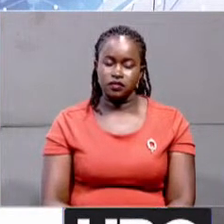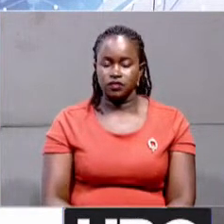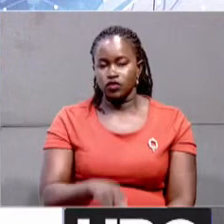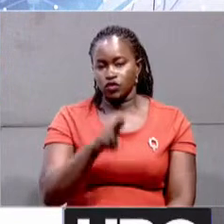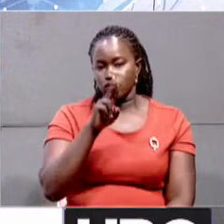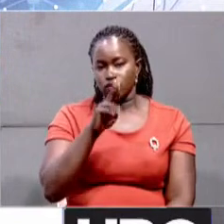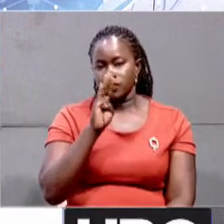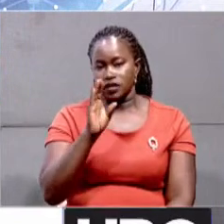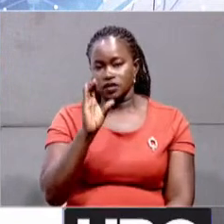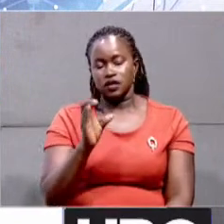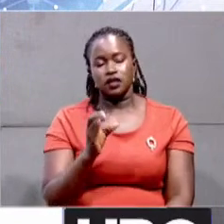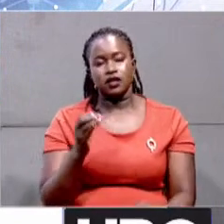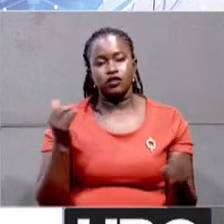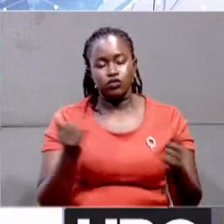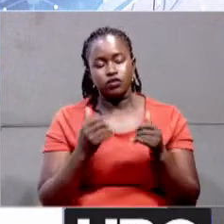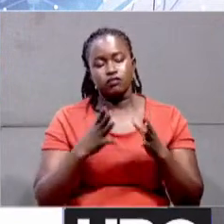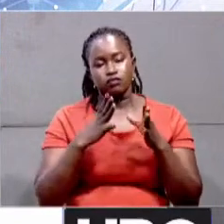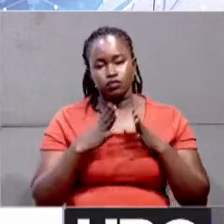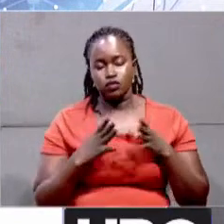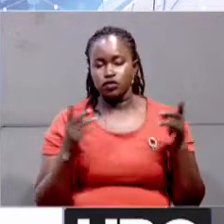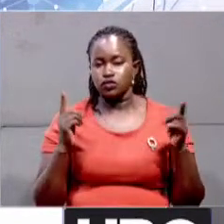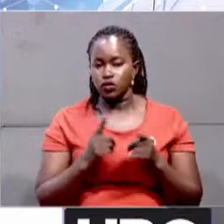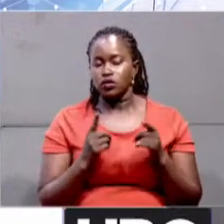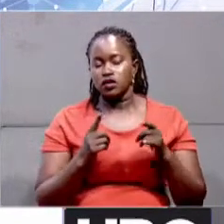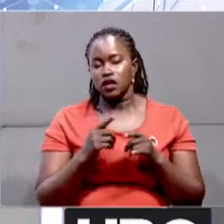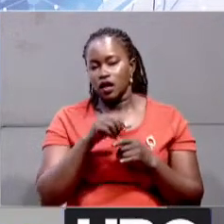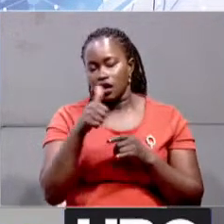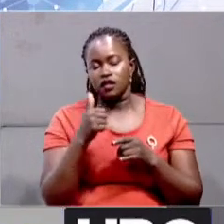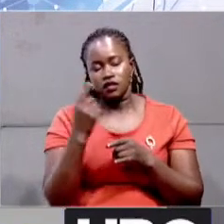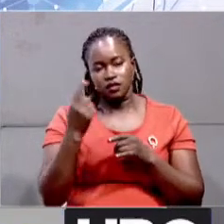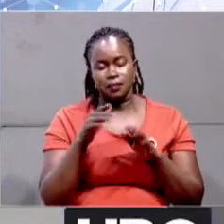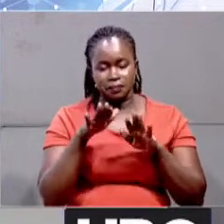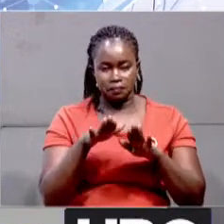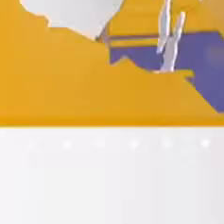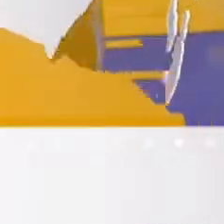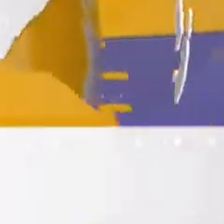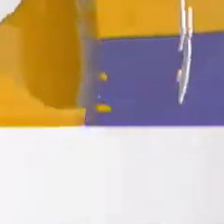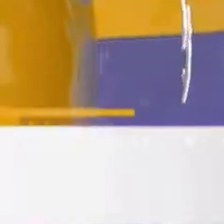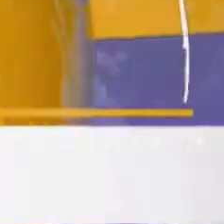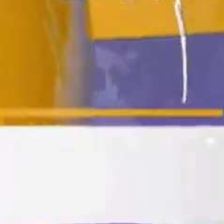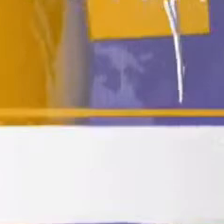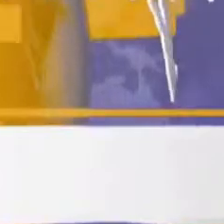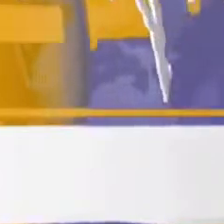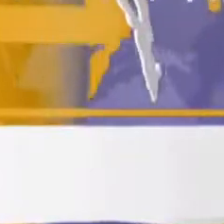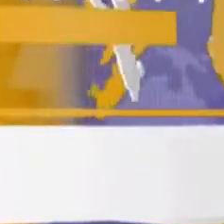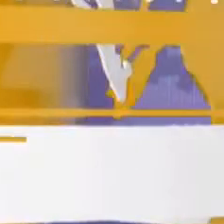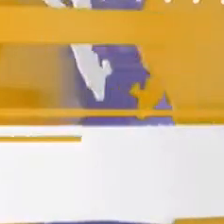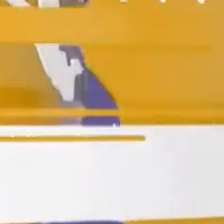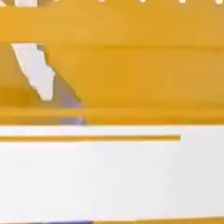UBC News Tonight takes a very short break, but we return with more stories. Don't move an inch.